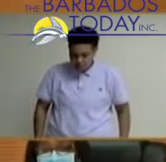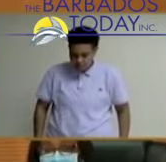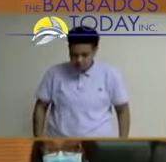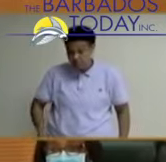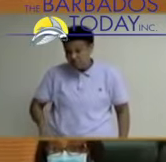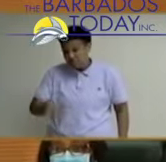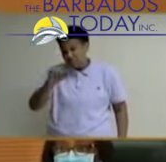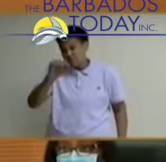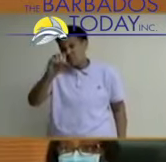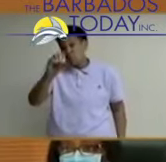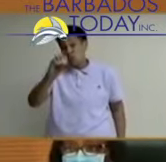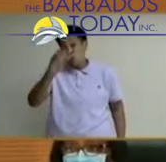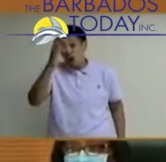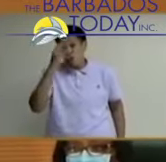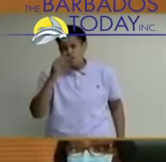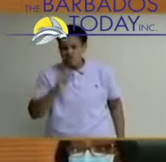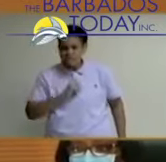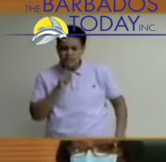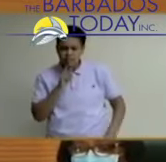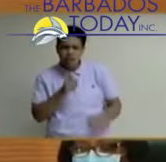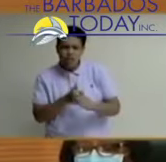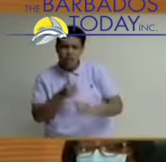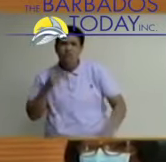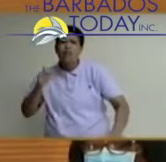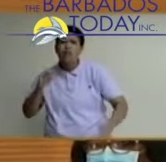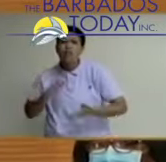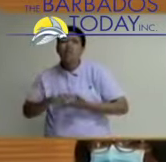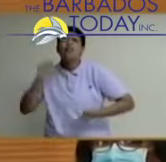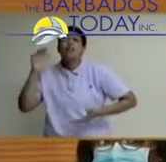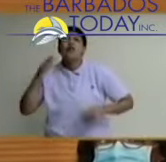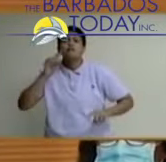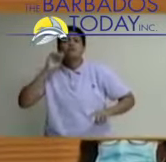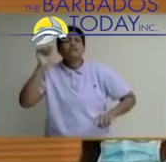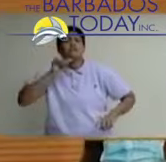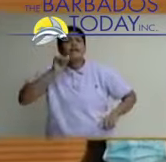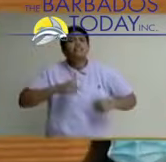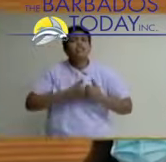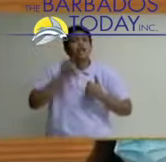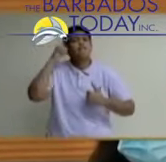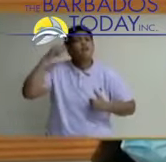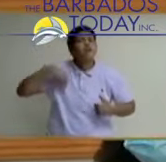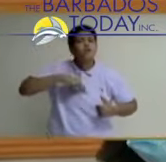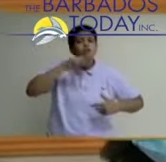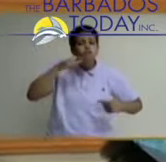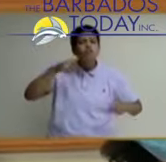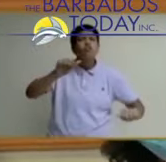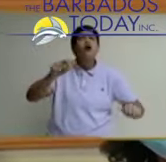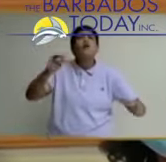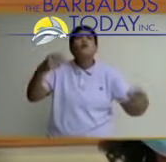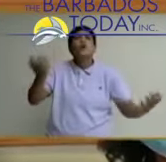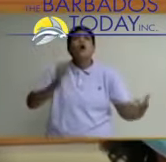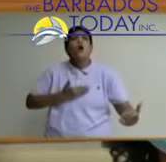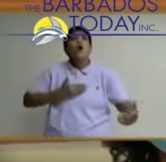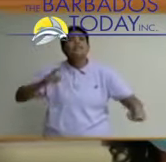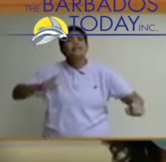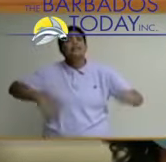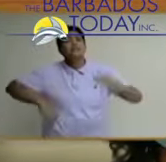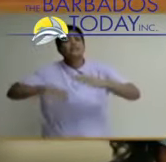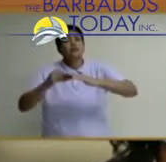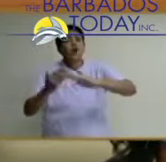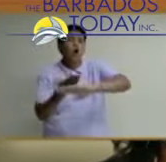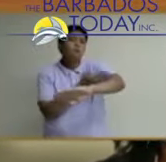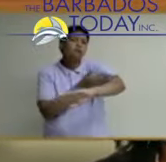up to date. It comes after more concerns from persons waiting for test results. Dr. Bisesa McKenzie explained that the backlog is still mainly